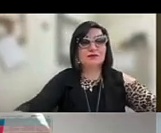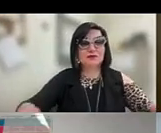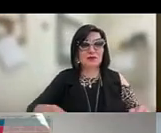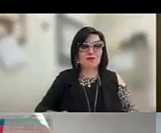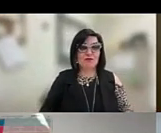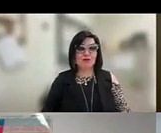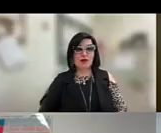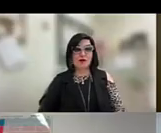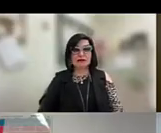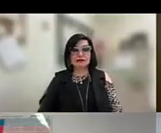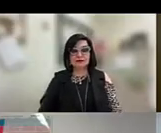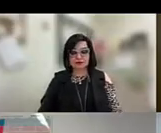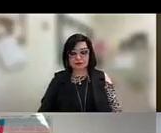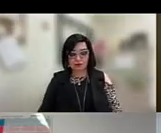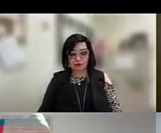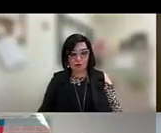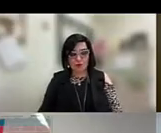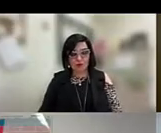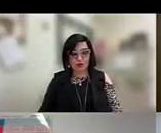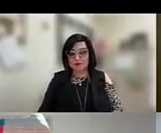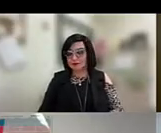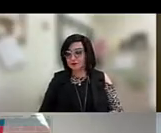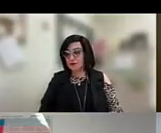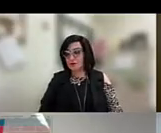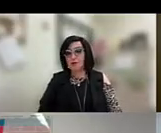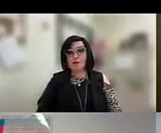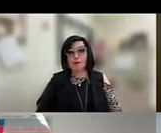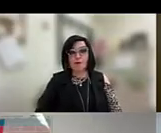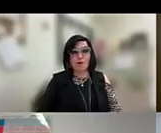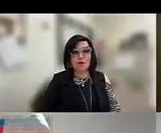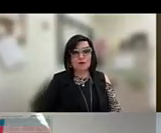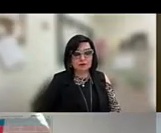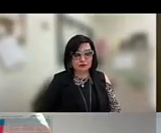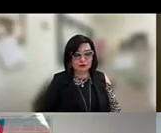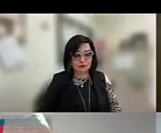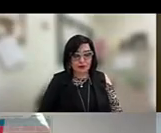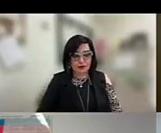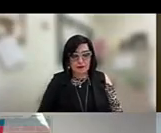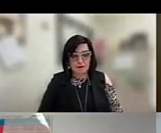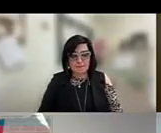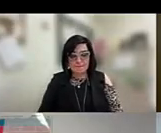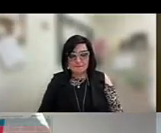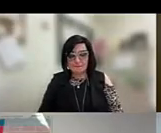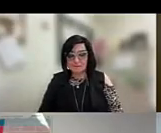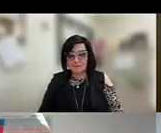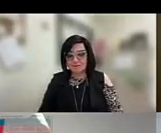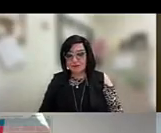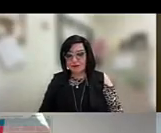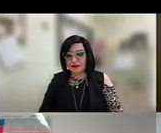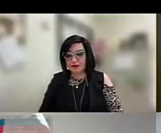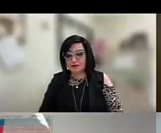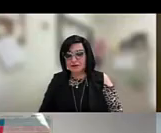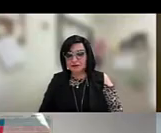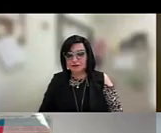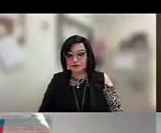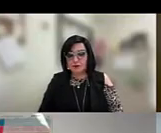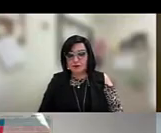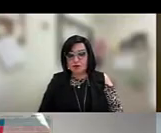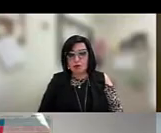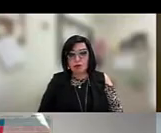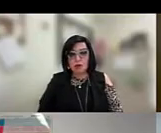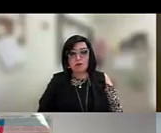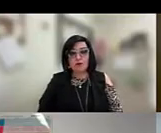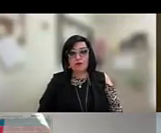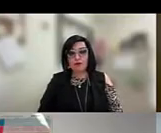connect with the community, include your tips and feedback as well. It's always very important. Our session is an hour and a half, but we